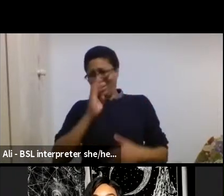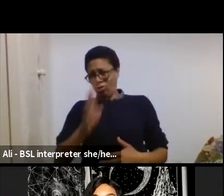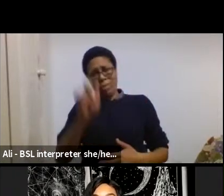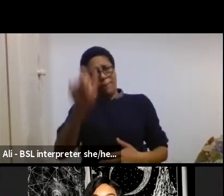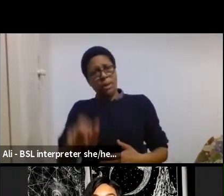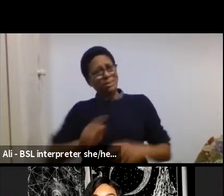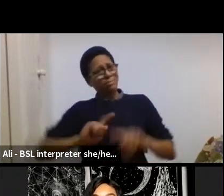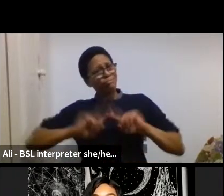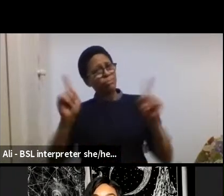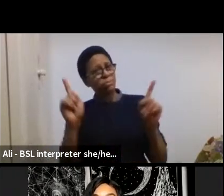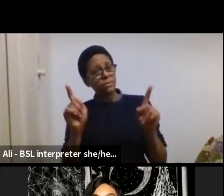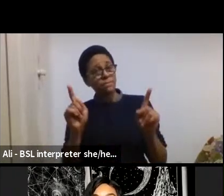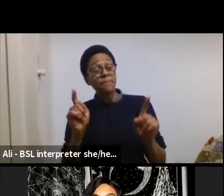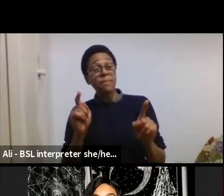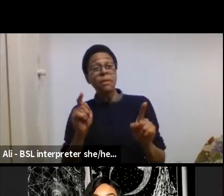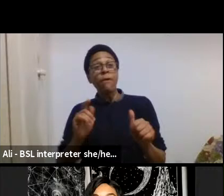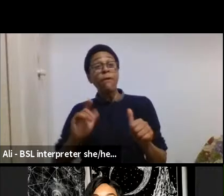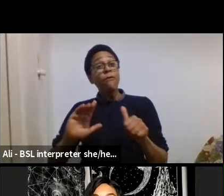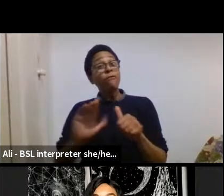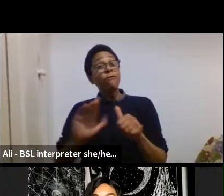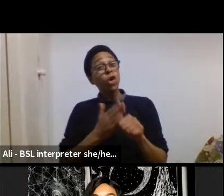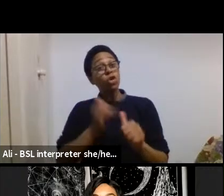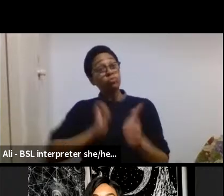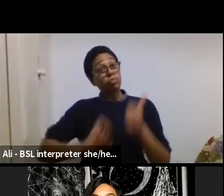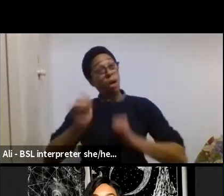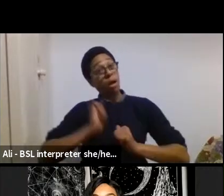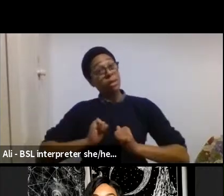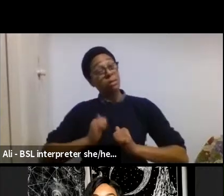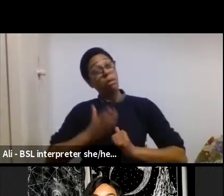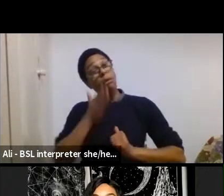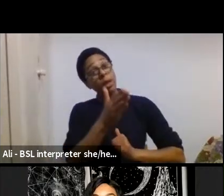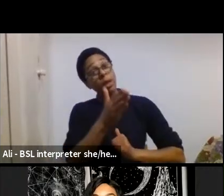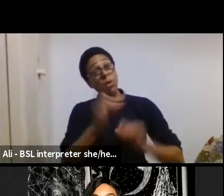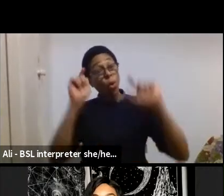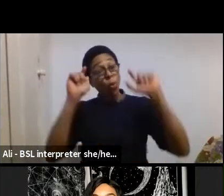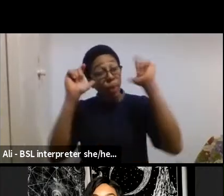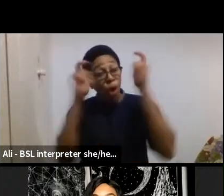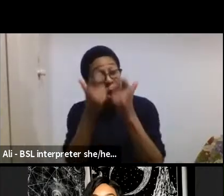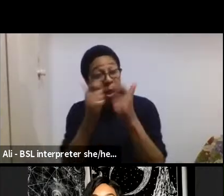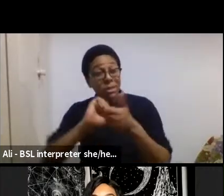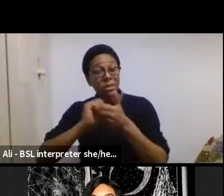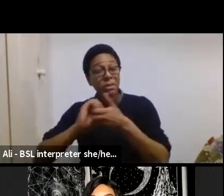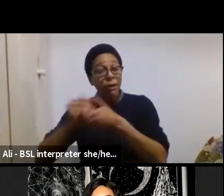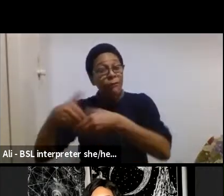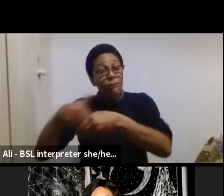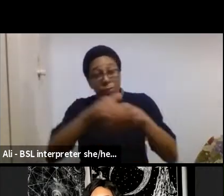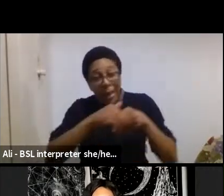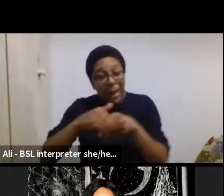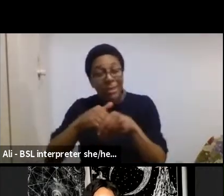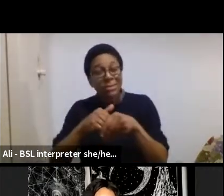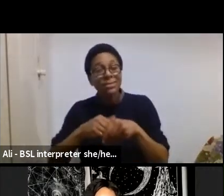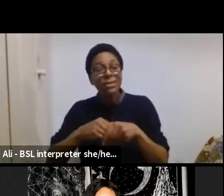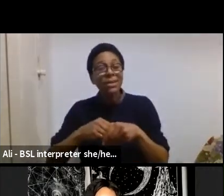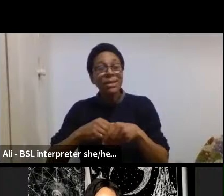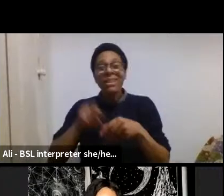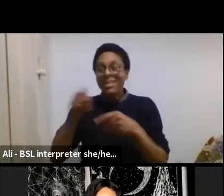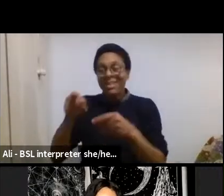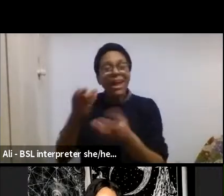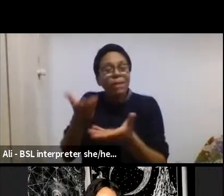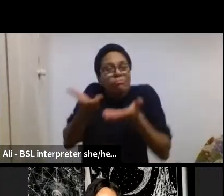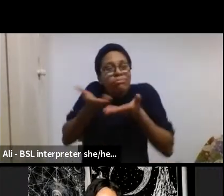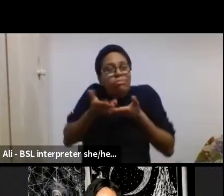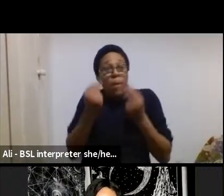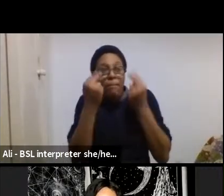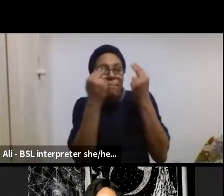I went to my first Pride with my college friends and they did my makeup for me and I waved my flag. And then within the next year,